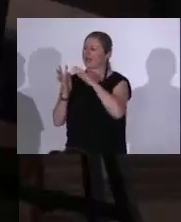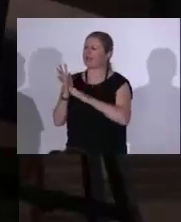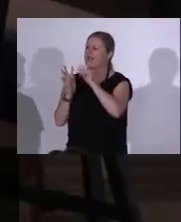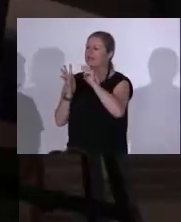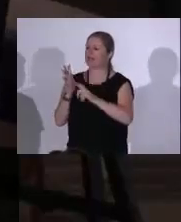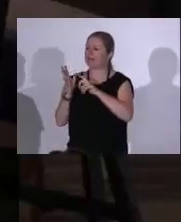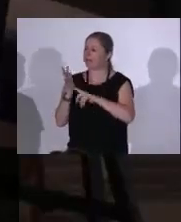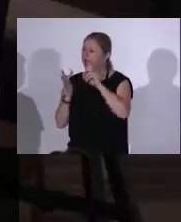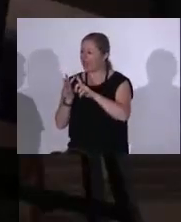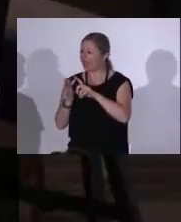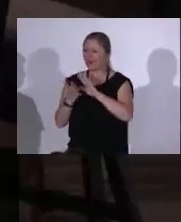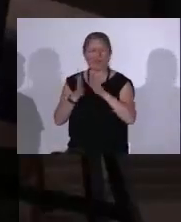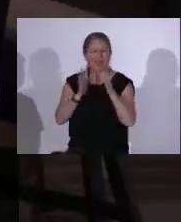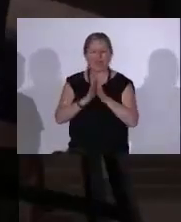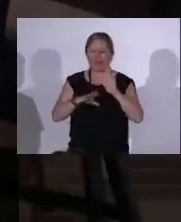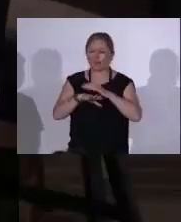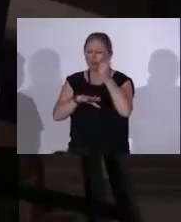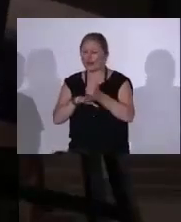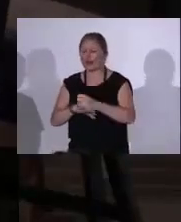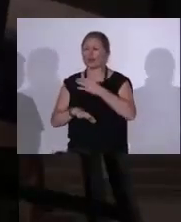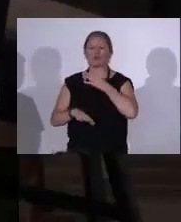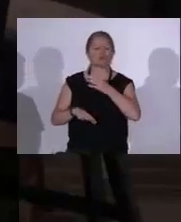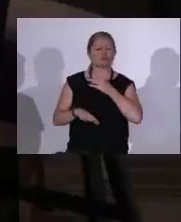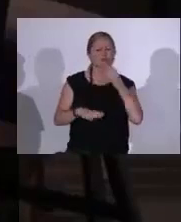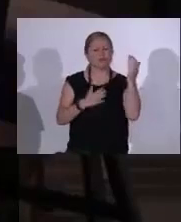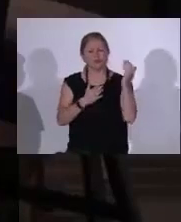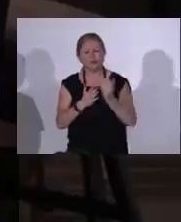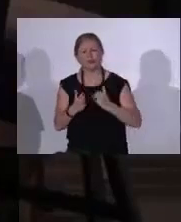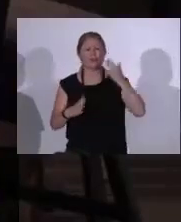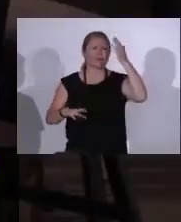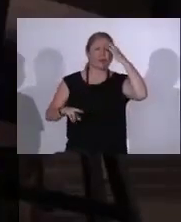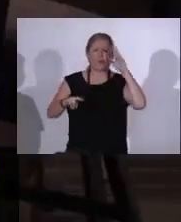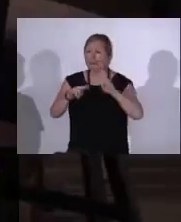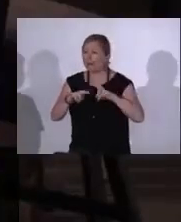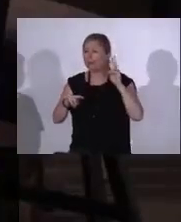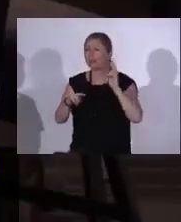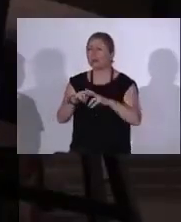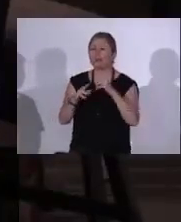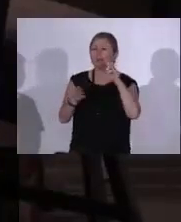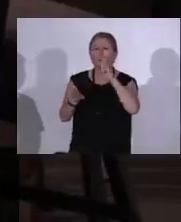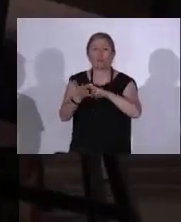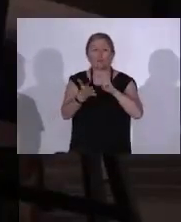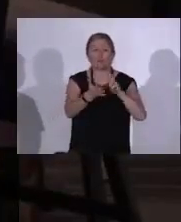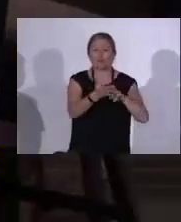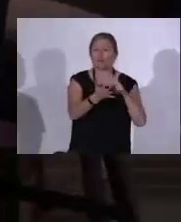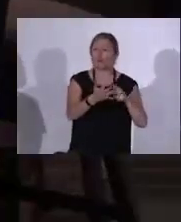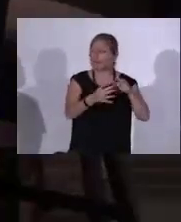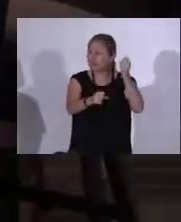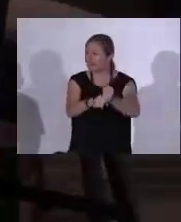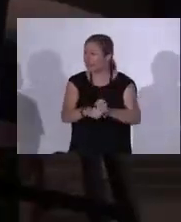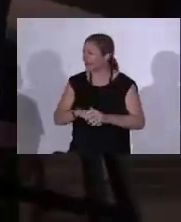it be around risk and safety or getting parents to register or whatever it might be.